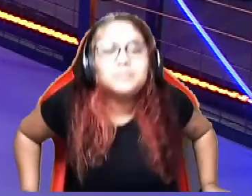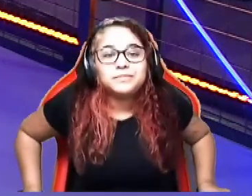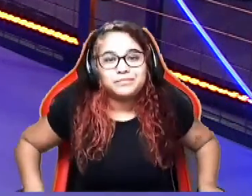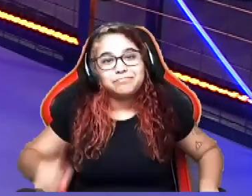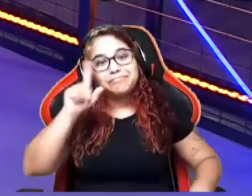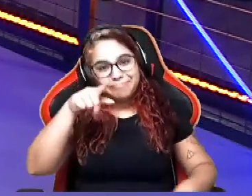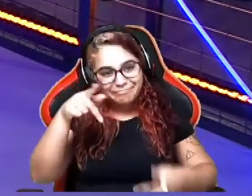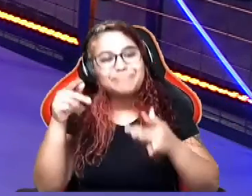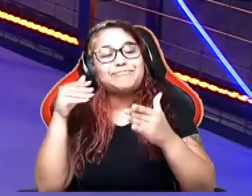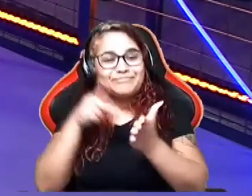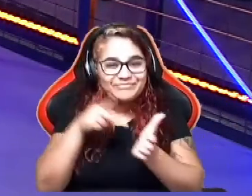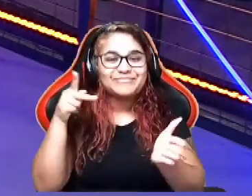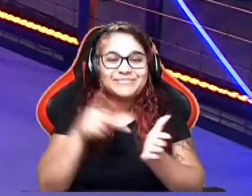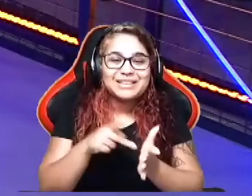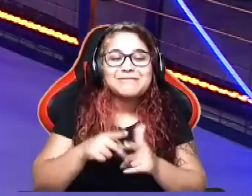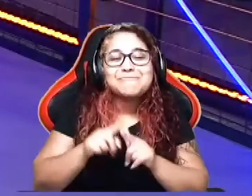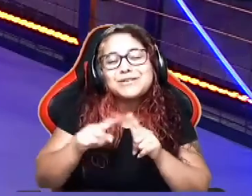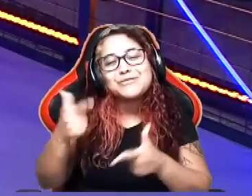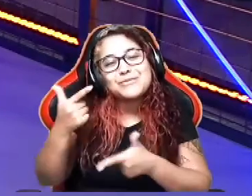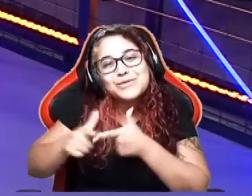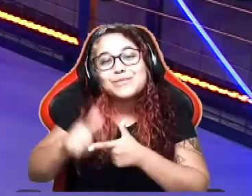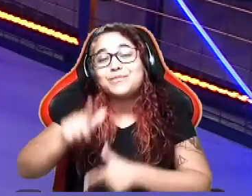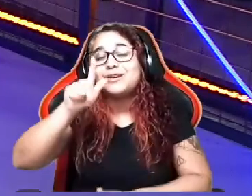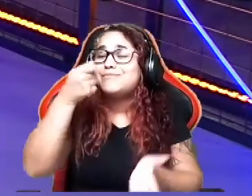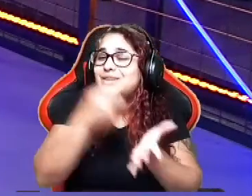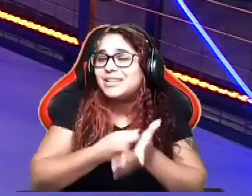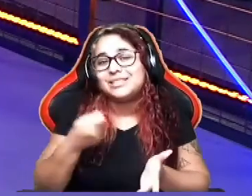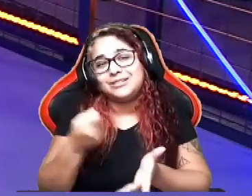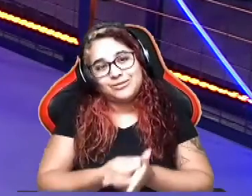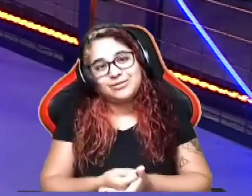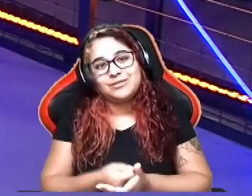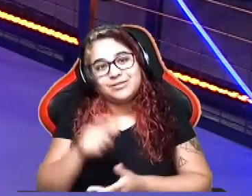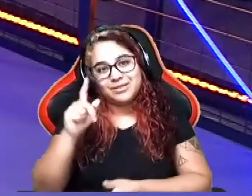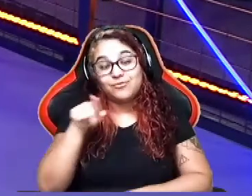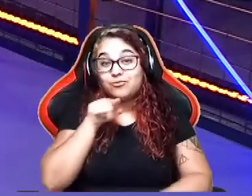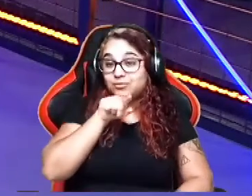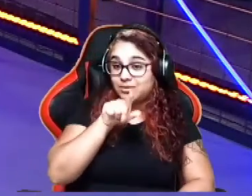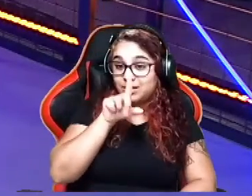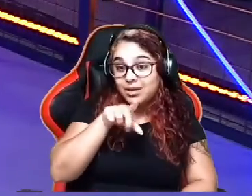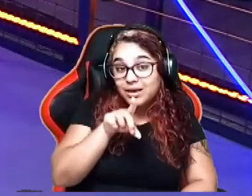someone demands that you Tem que fazer post com it, right? responsabilidade, cara. Yeah, Você tem que that's what I fazer was saying.